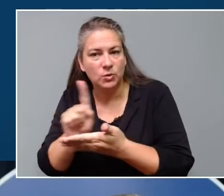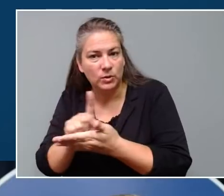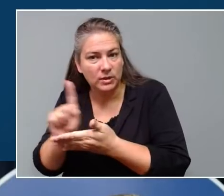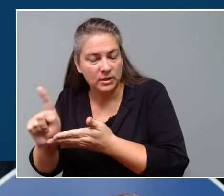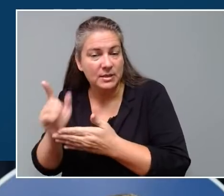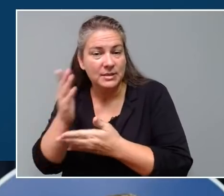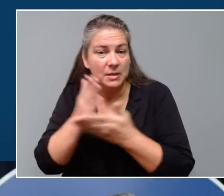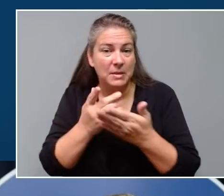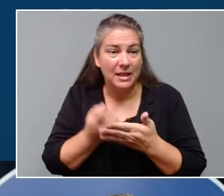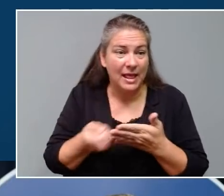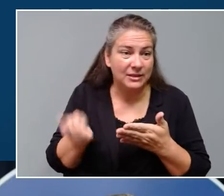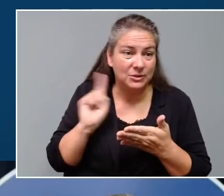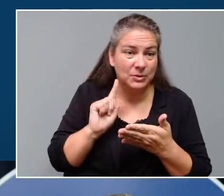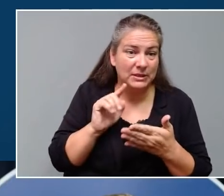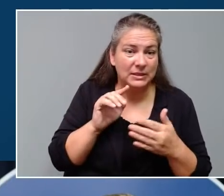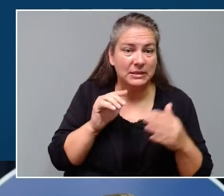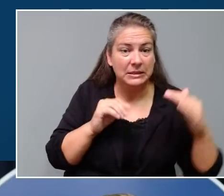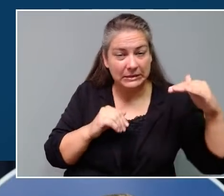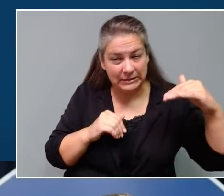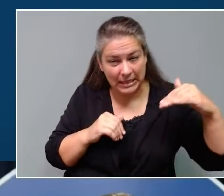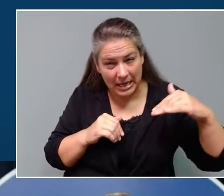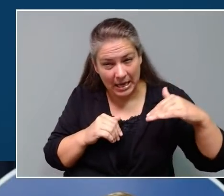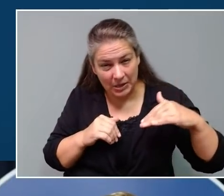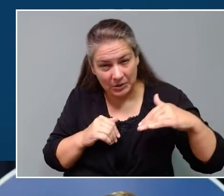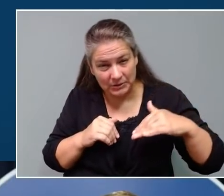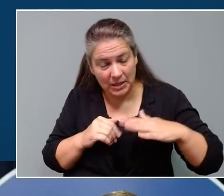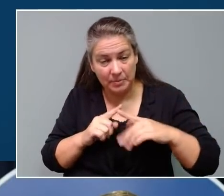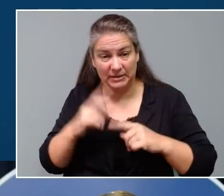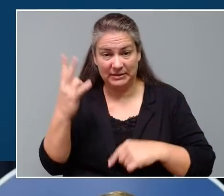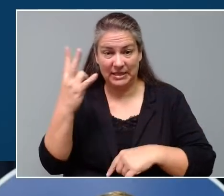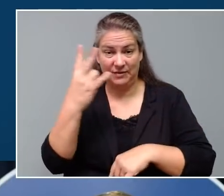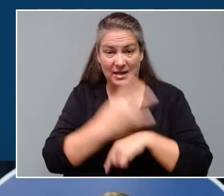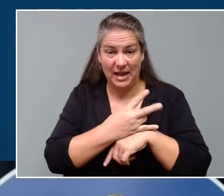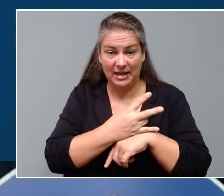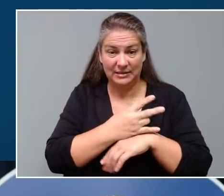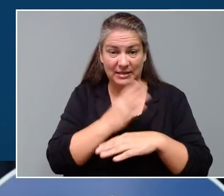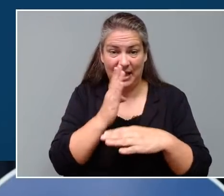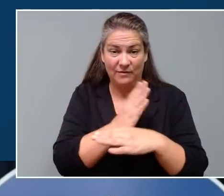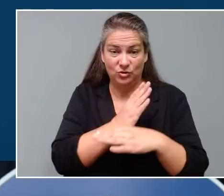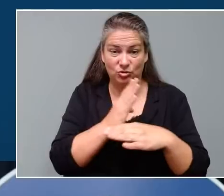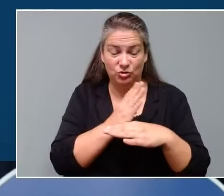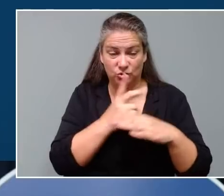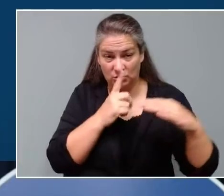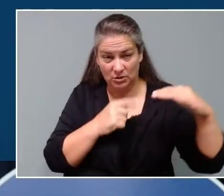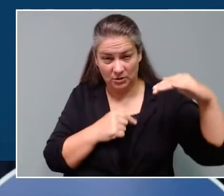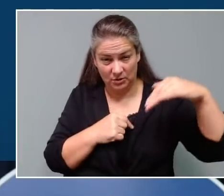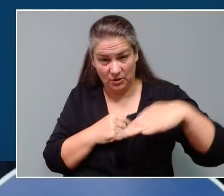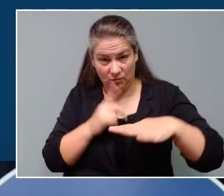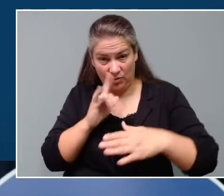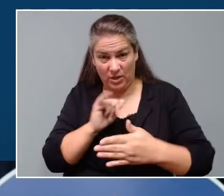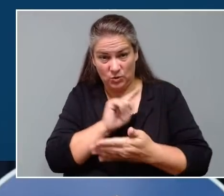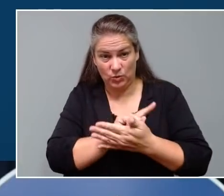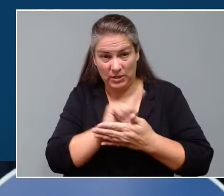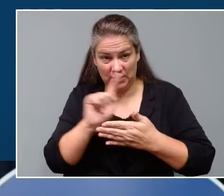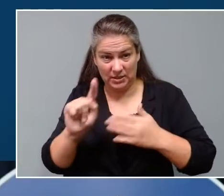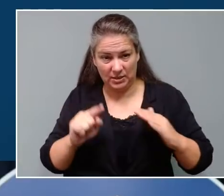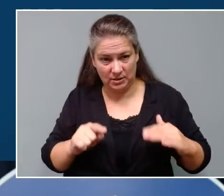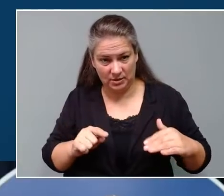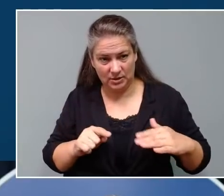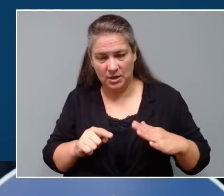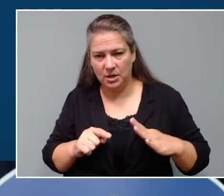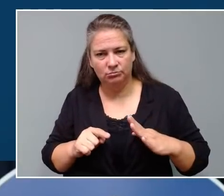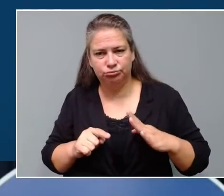week of decline, still on the 7-day rolling average for the full week, it was the highest